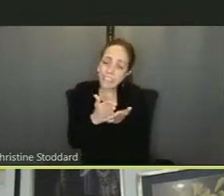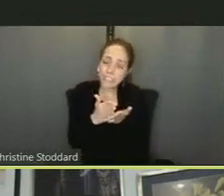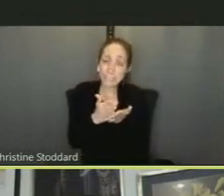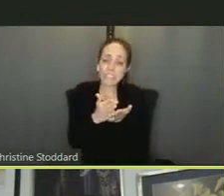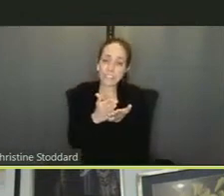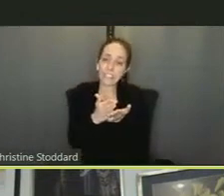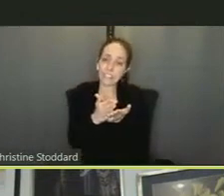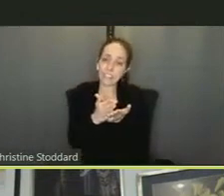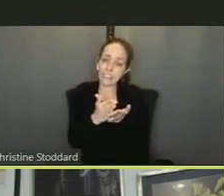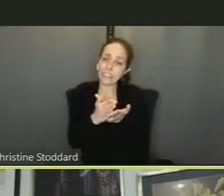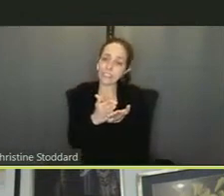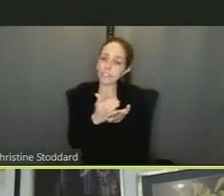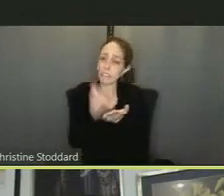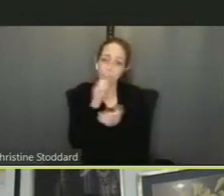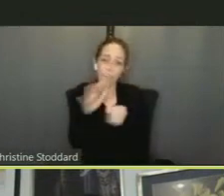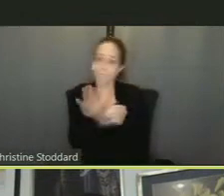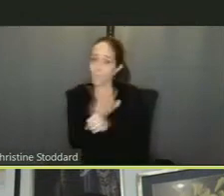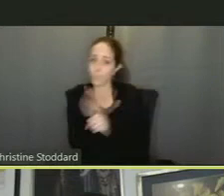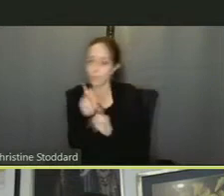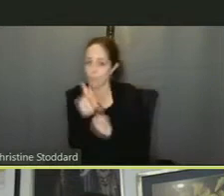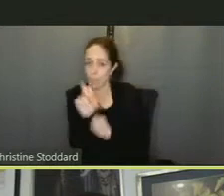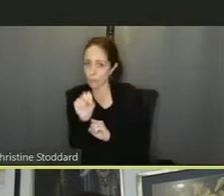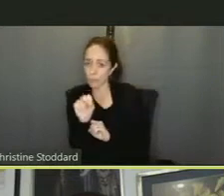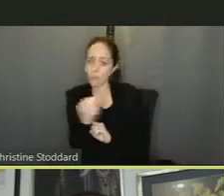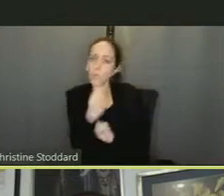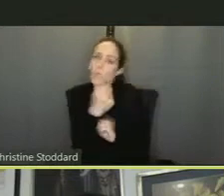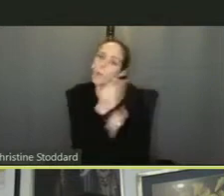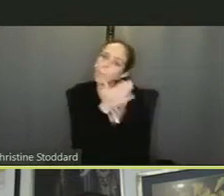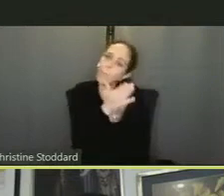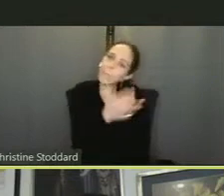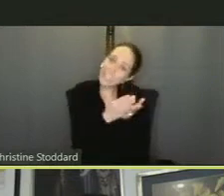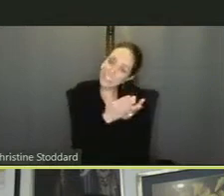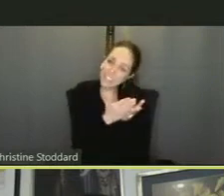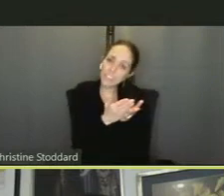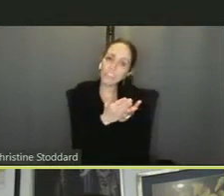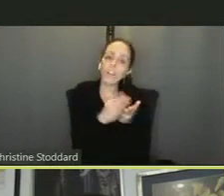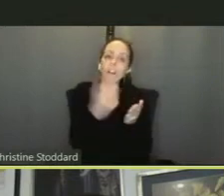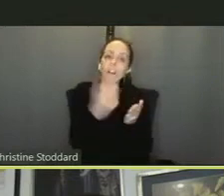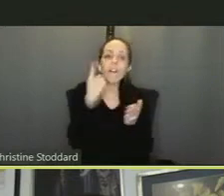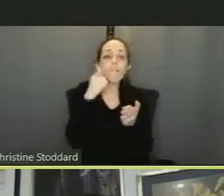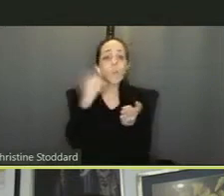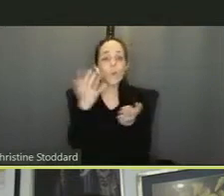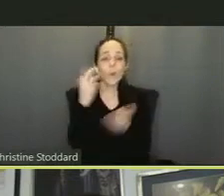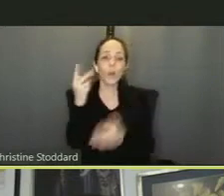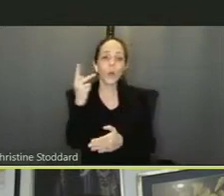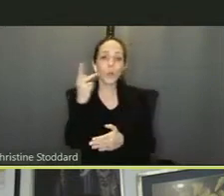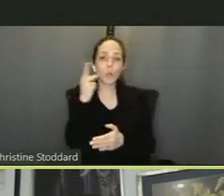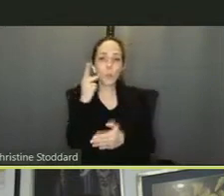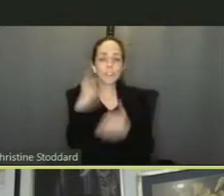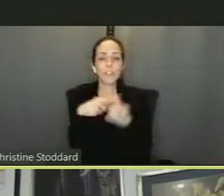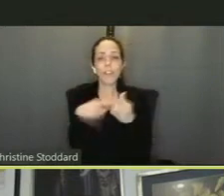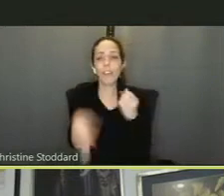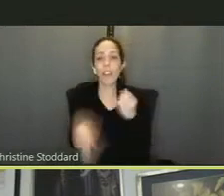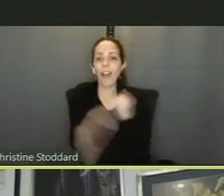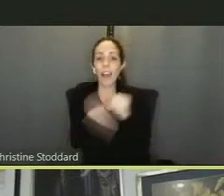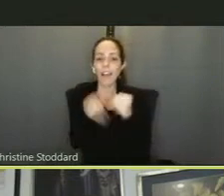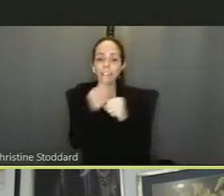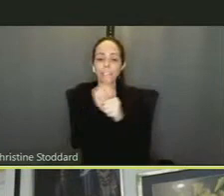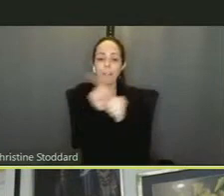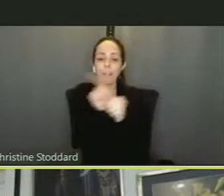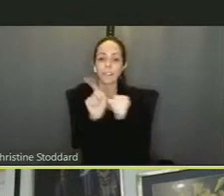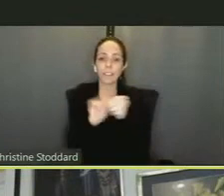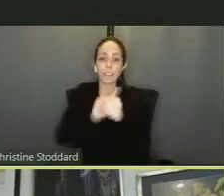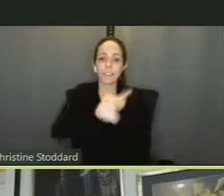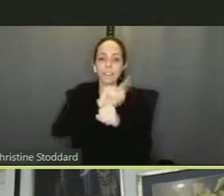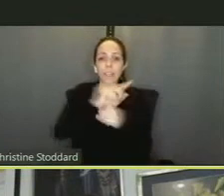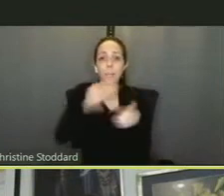for, that's the blueprints that go into the copy machine for the spike protein. So it cannot cause the disease.